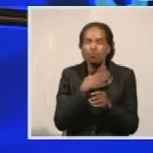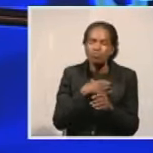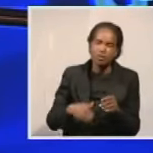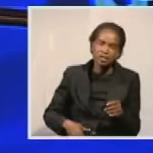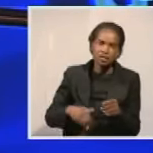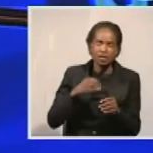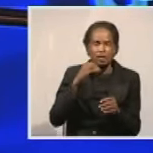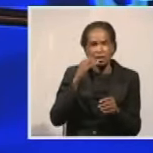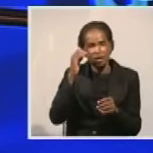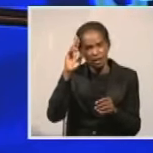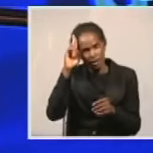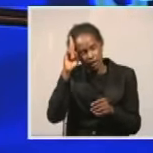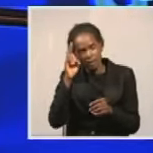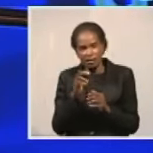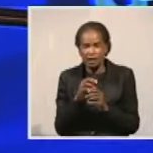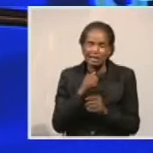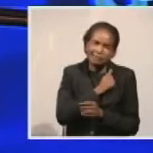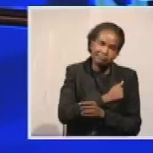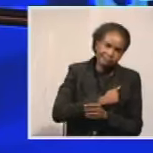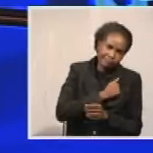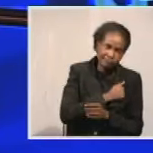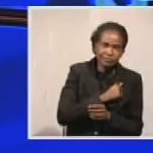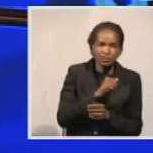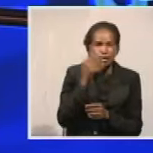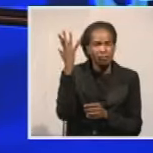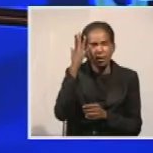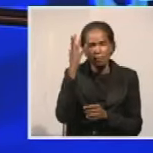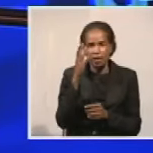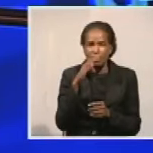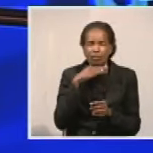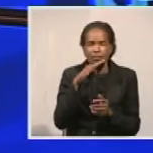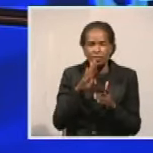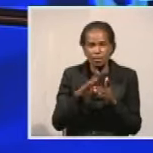And the tribute we are giving to him